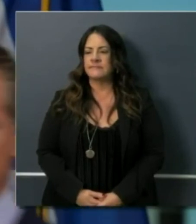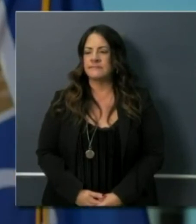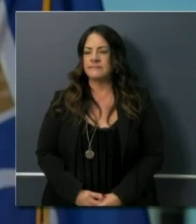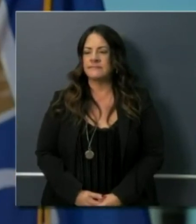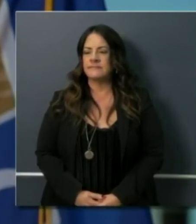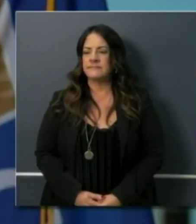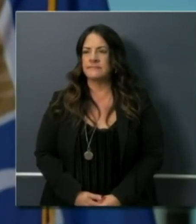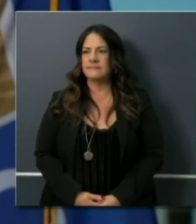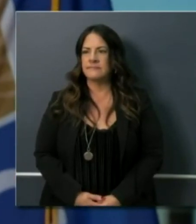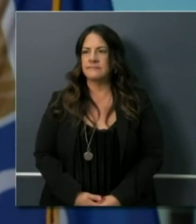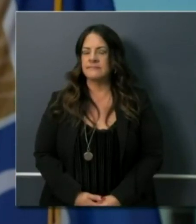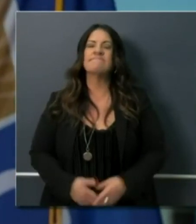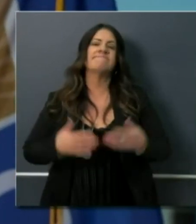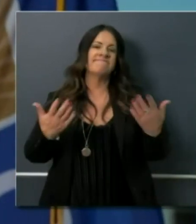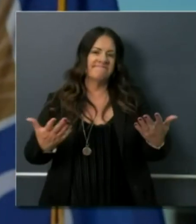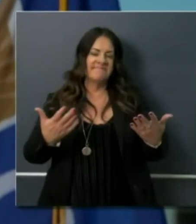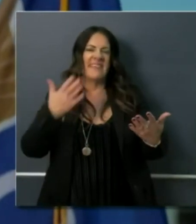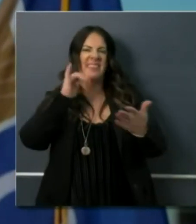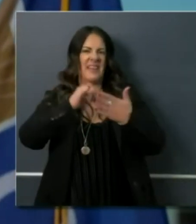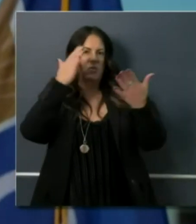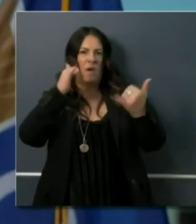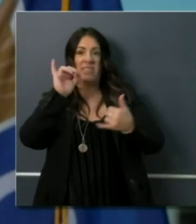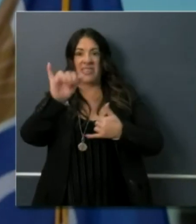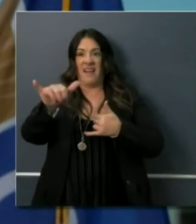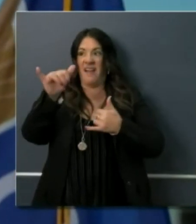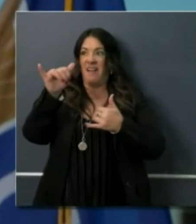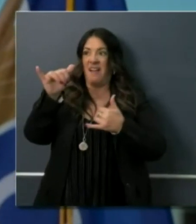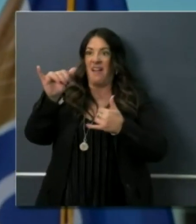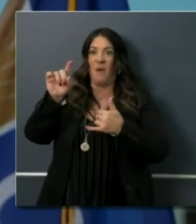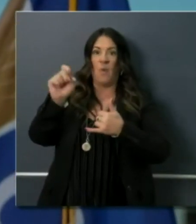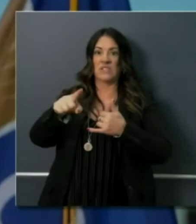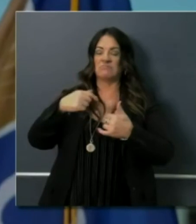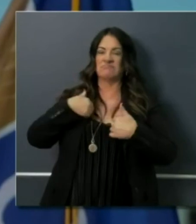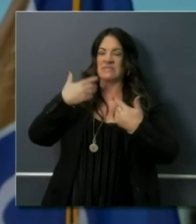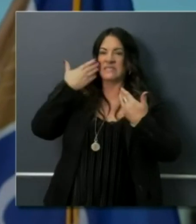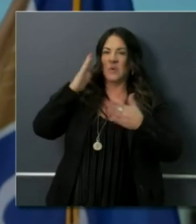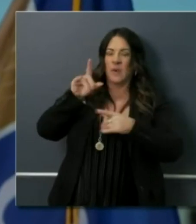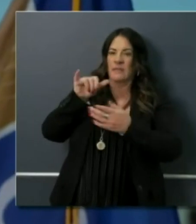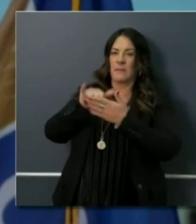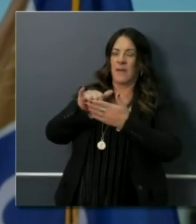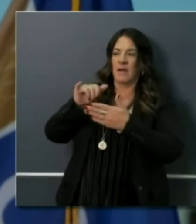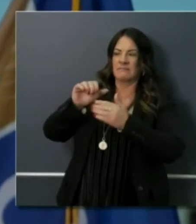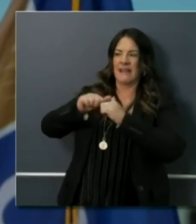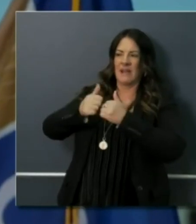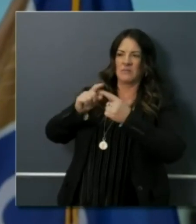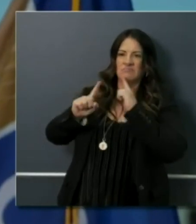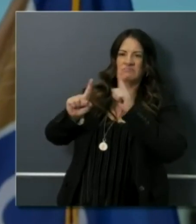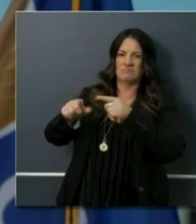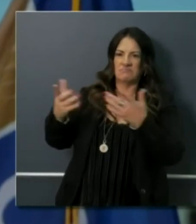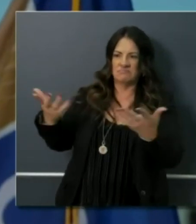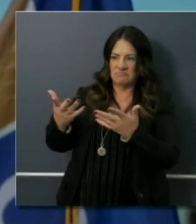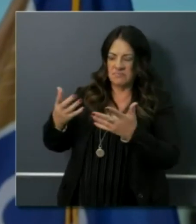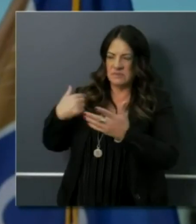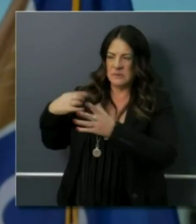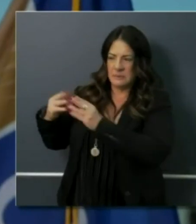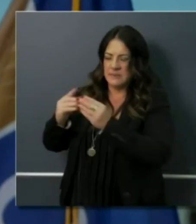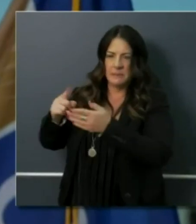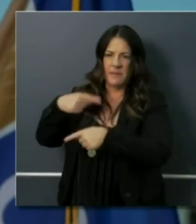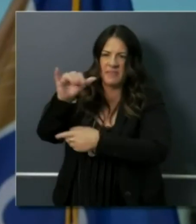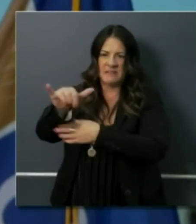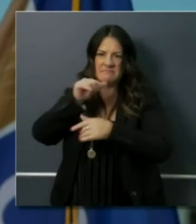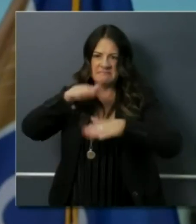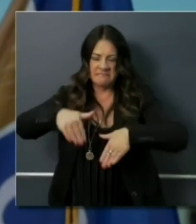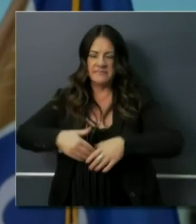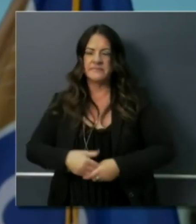Maybe that's why I wasn't briefed on that. Let me also just make a point that I neglected to make a moment ago. I, in fact,